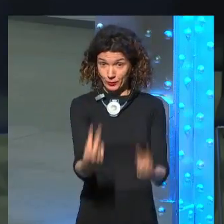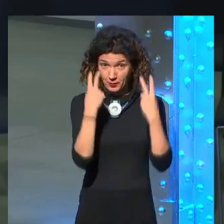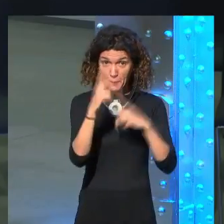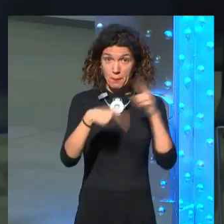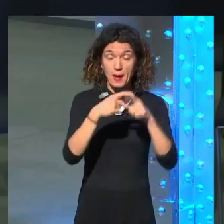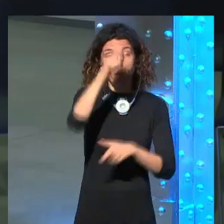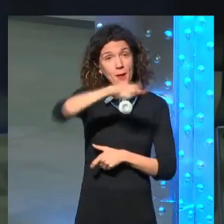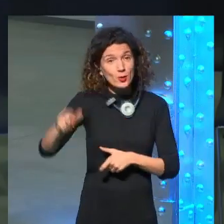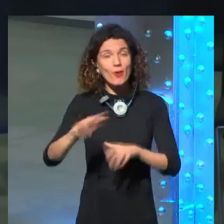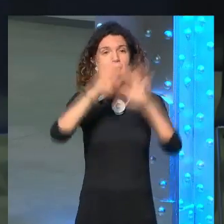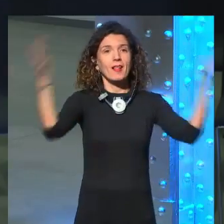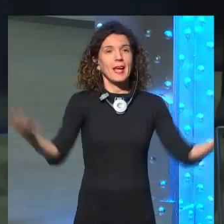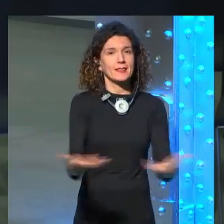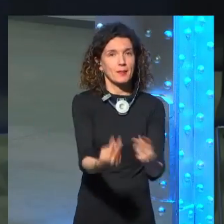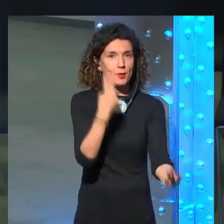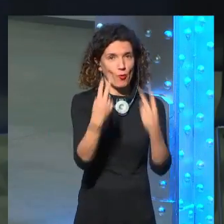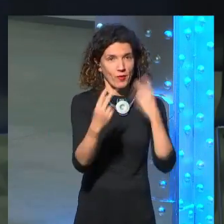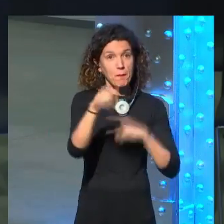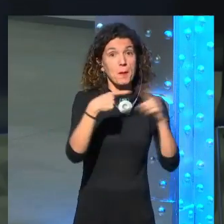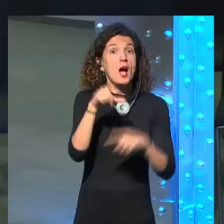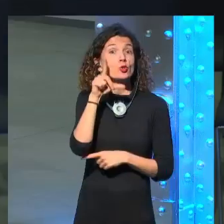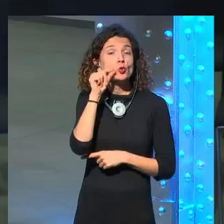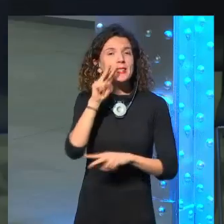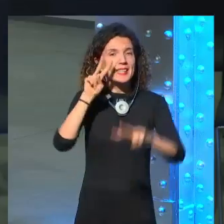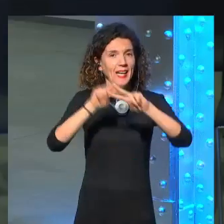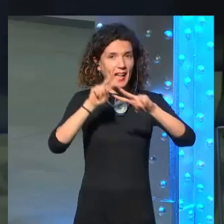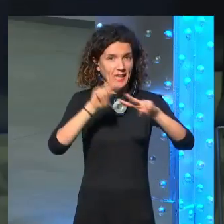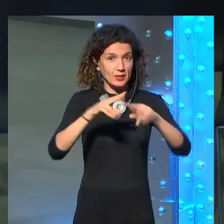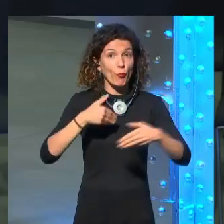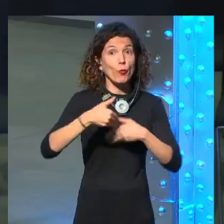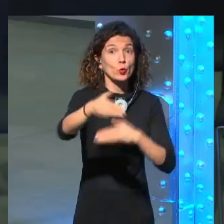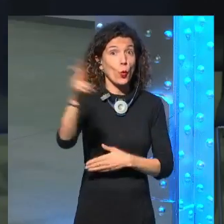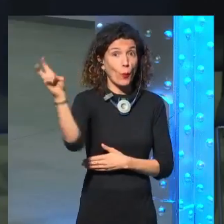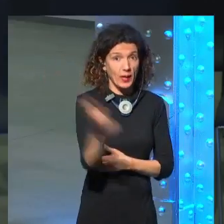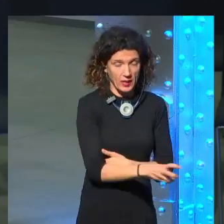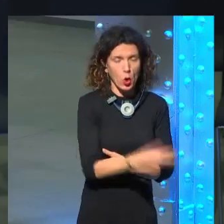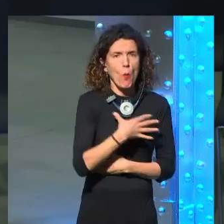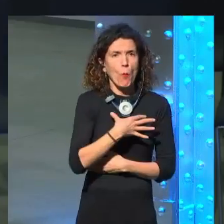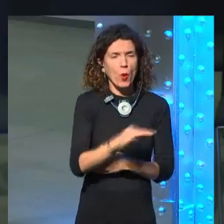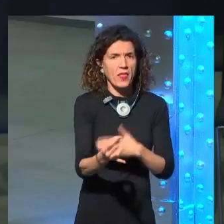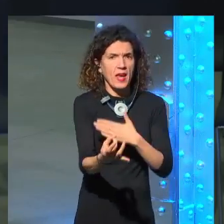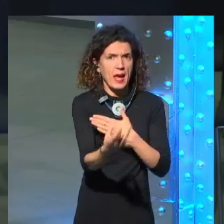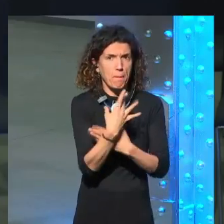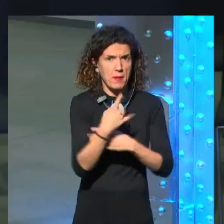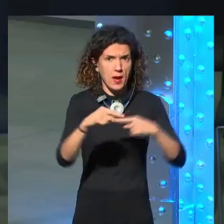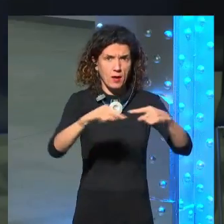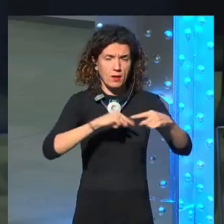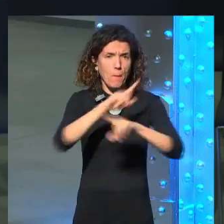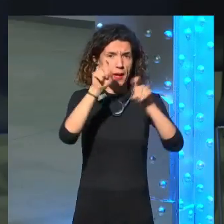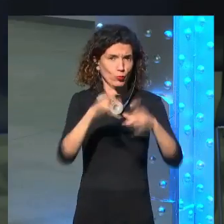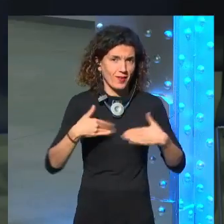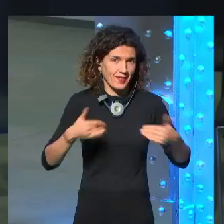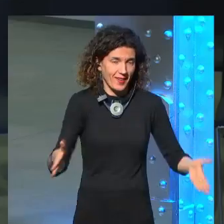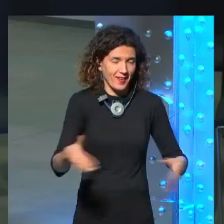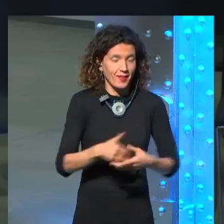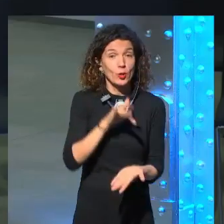productive, very fruitful among all of you, those attending through Twitter or through